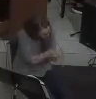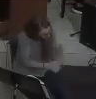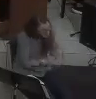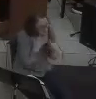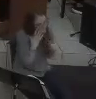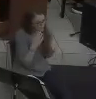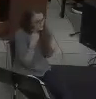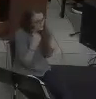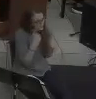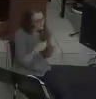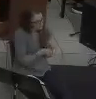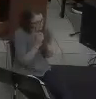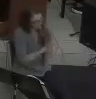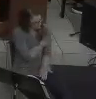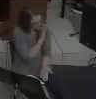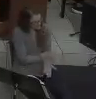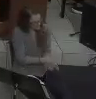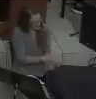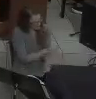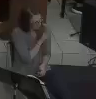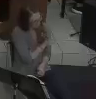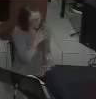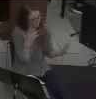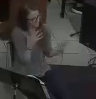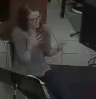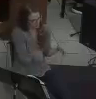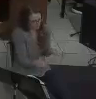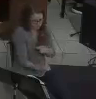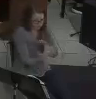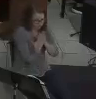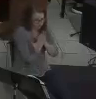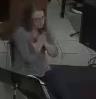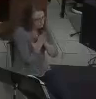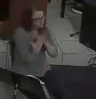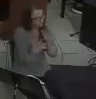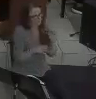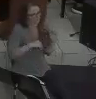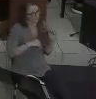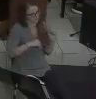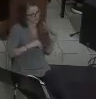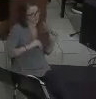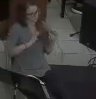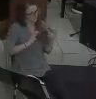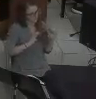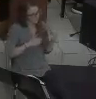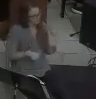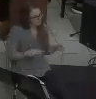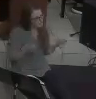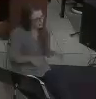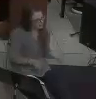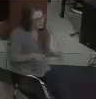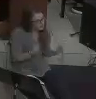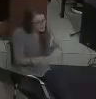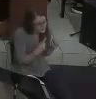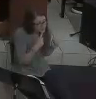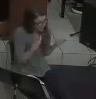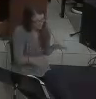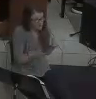which you really stop to look fear in the face. You're able to say to yourself, I have lived through this